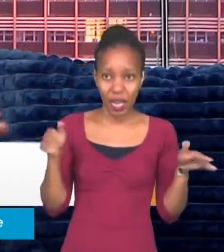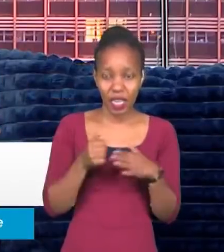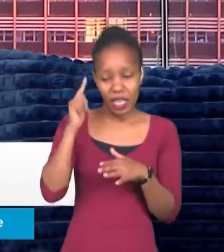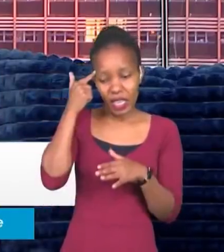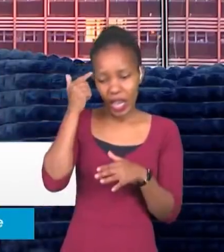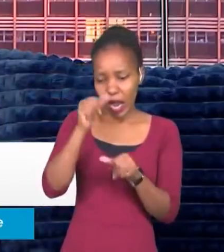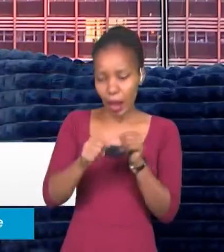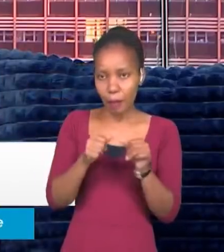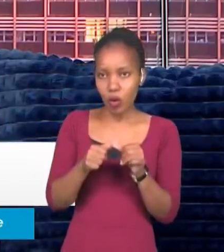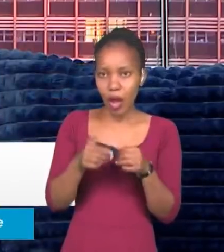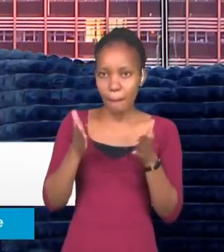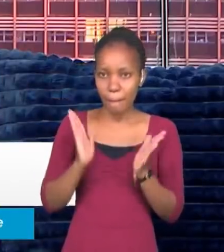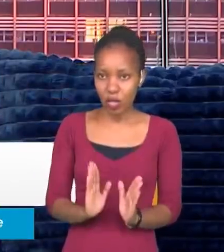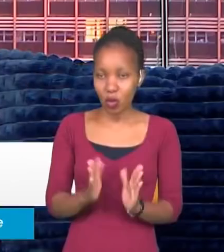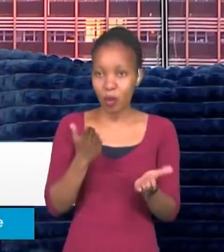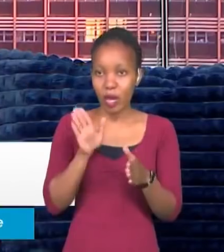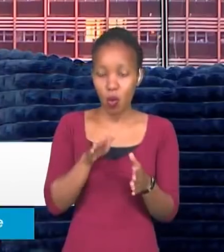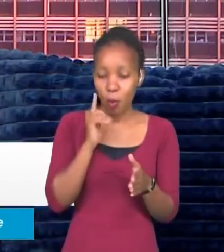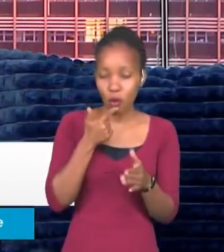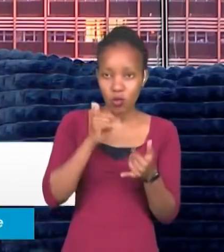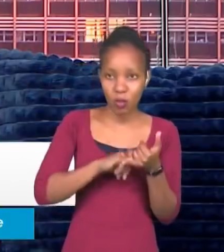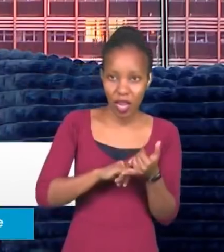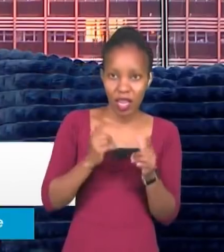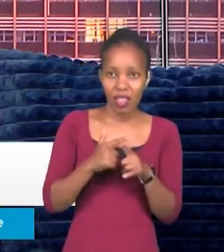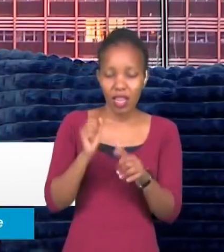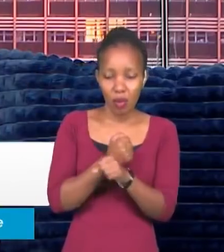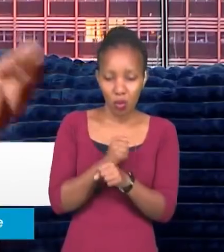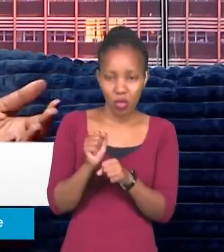about a woman who's married and they can't really move out. Think about